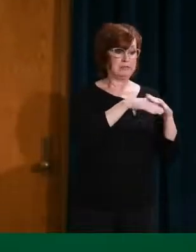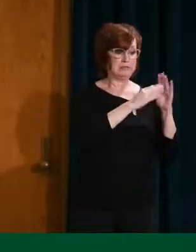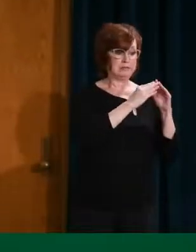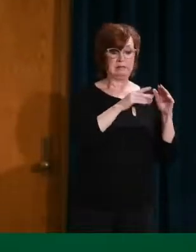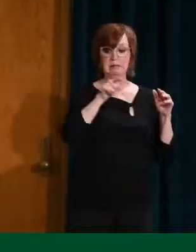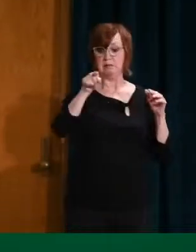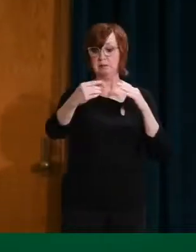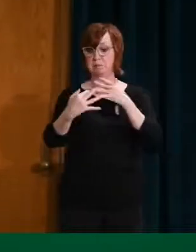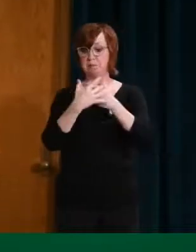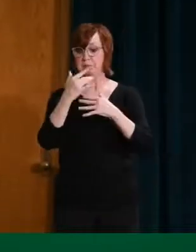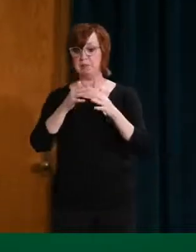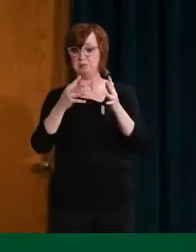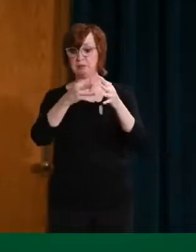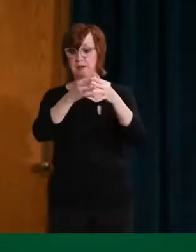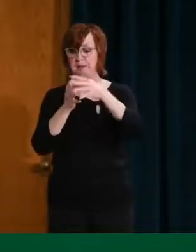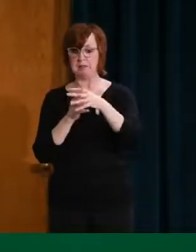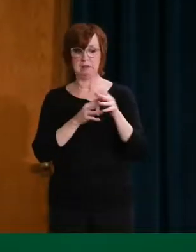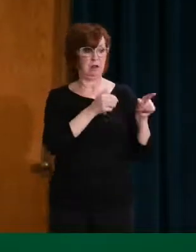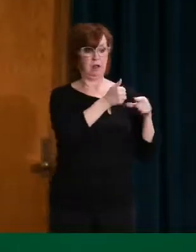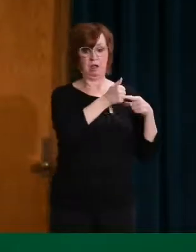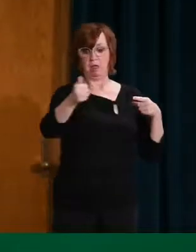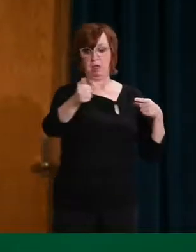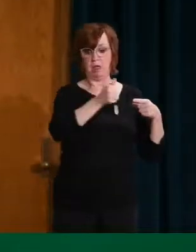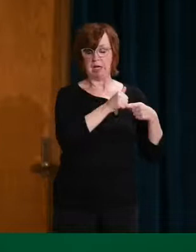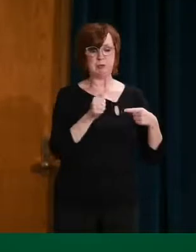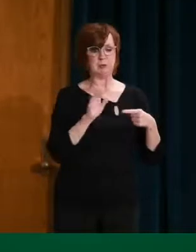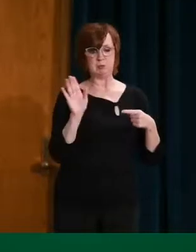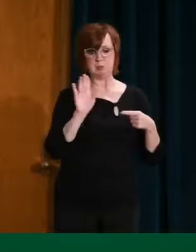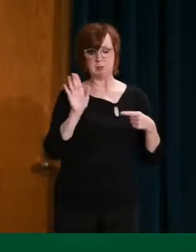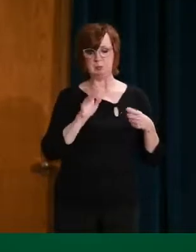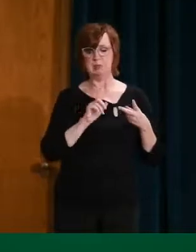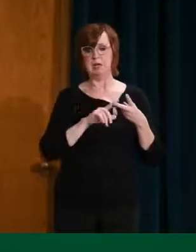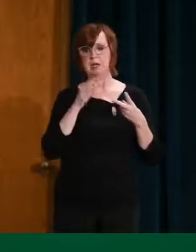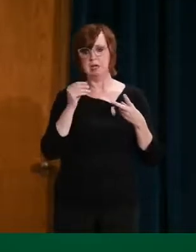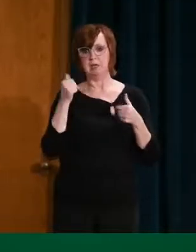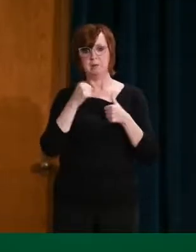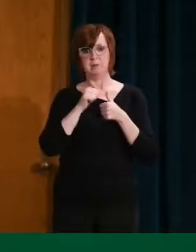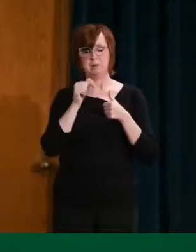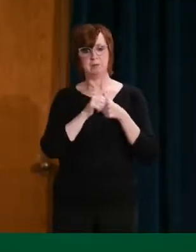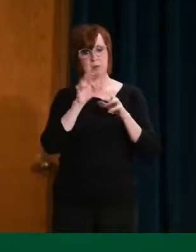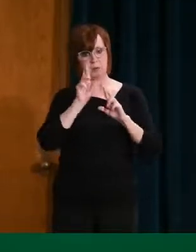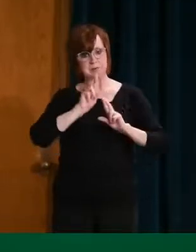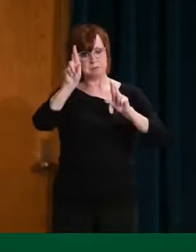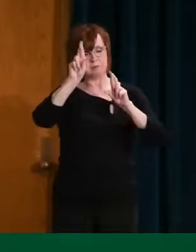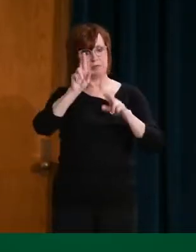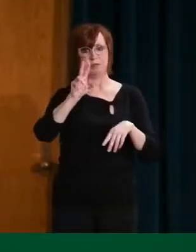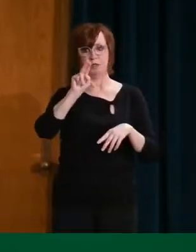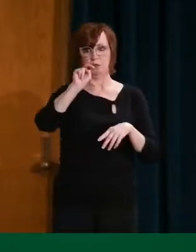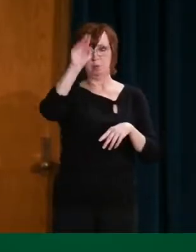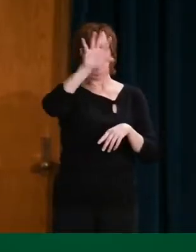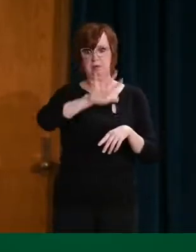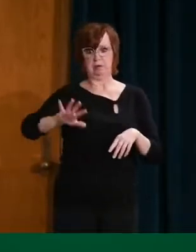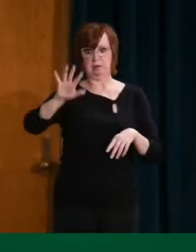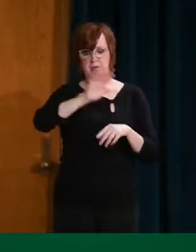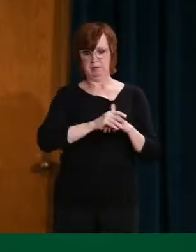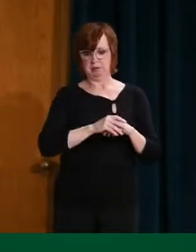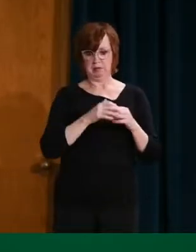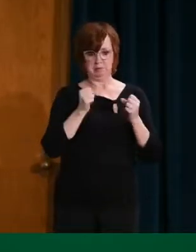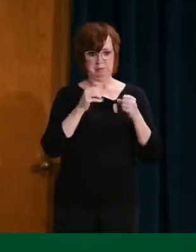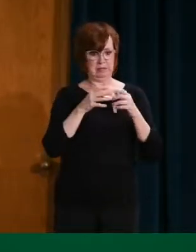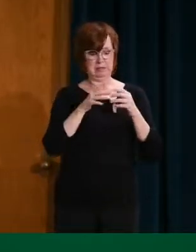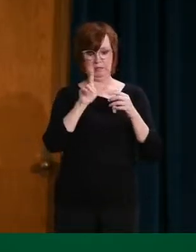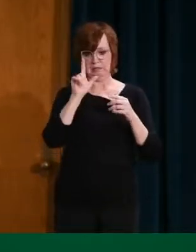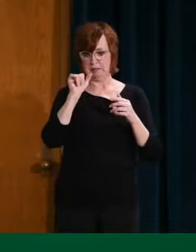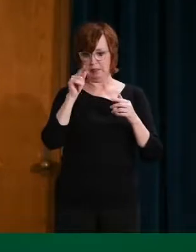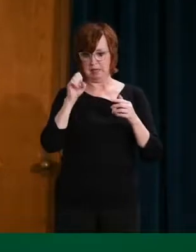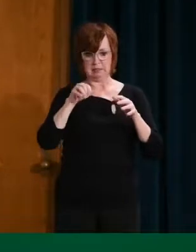we have to respect the fact that many northern communities are trying to cocoon themselves as best as they can, and we have a role in supporting those